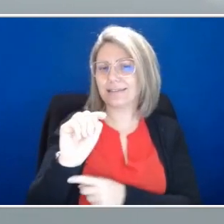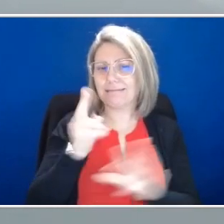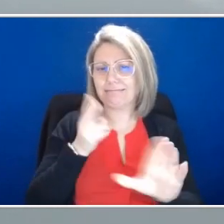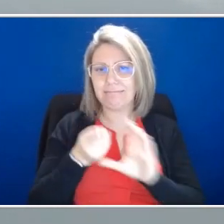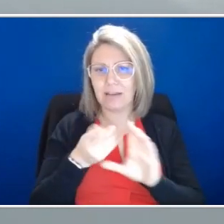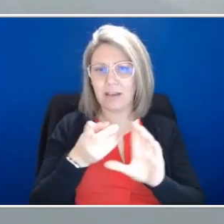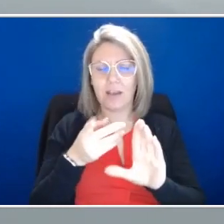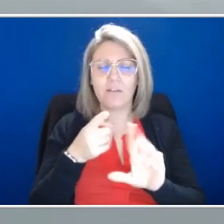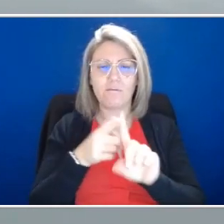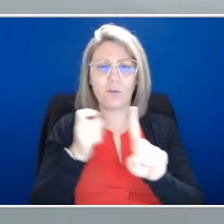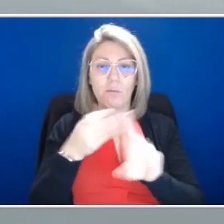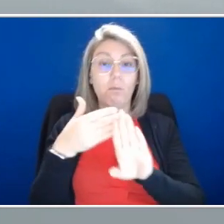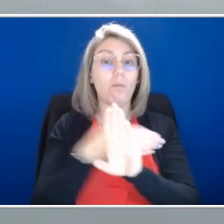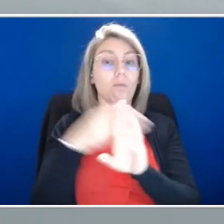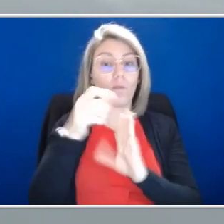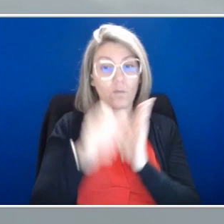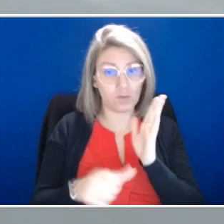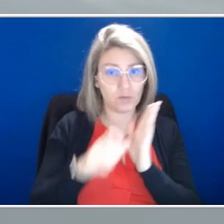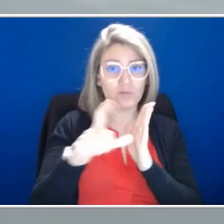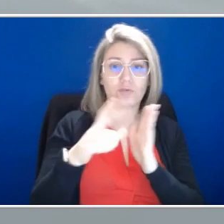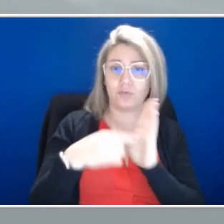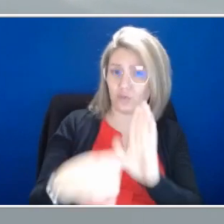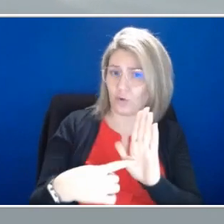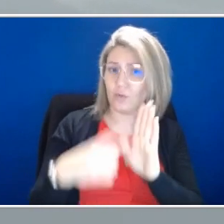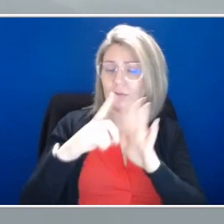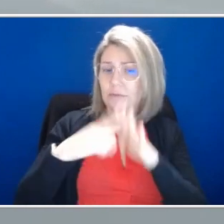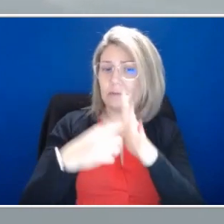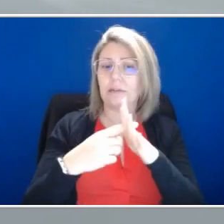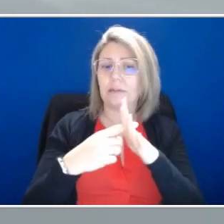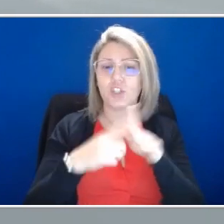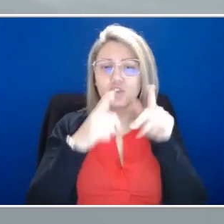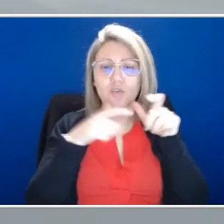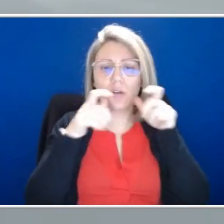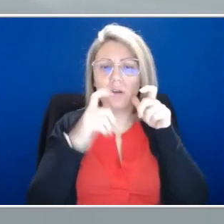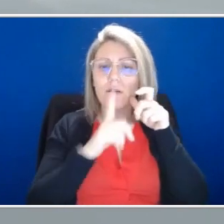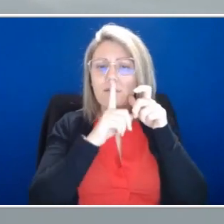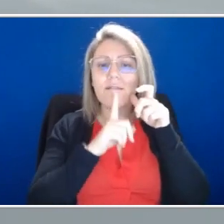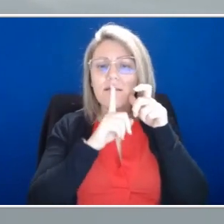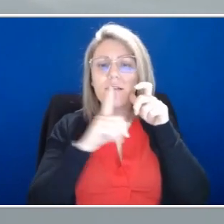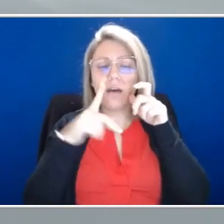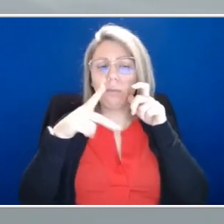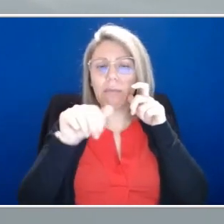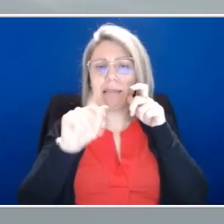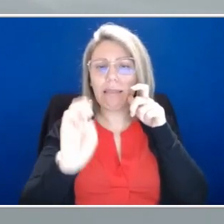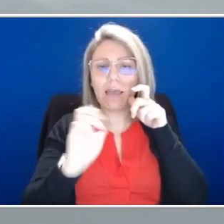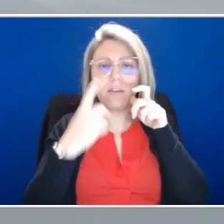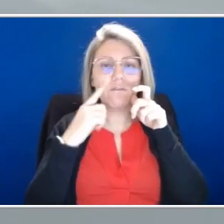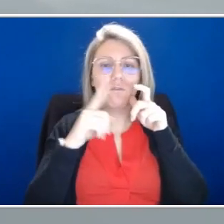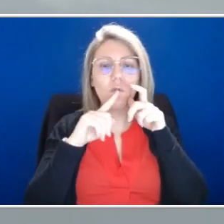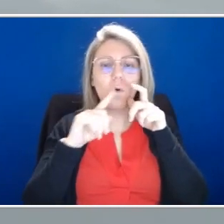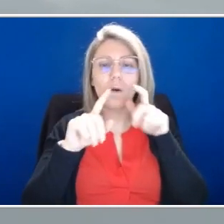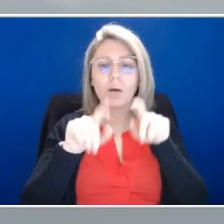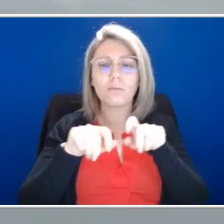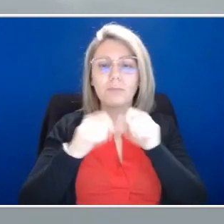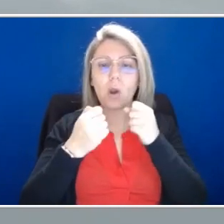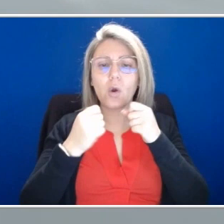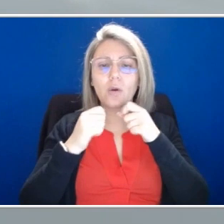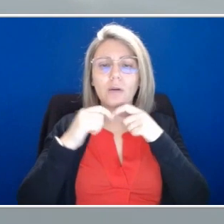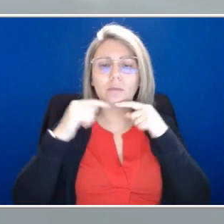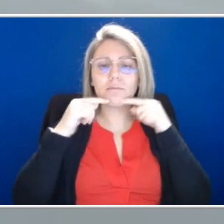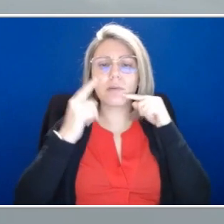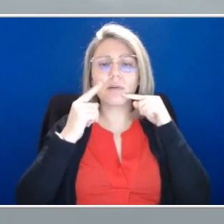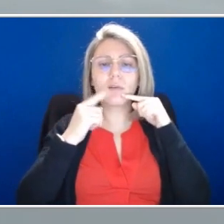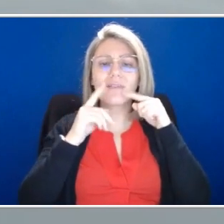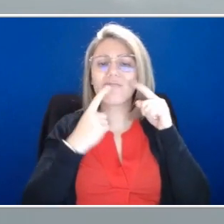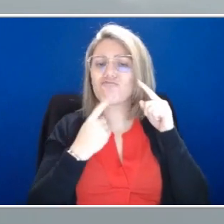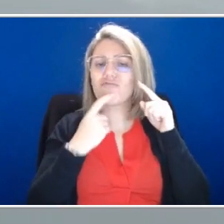It shows the initial reconstruction plate that was used to stabilize his broken bone. And that area in red demonstrates the bone that is